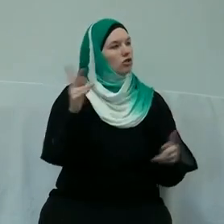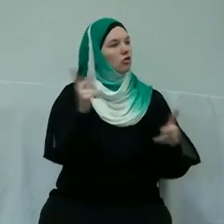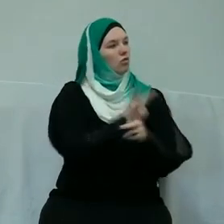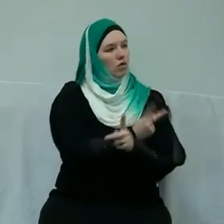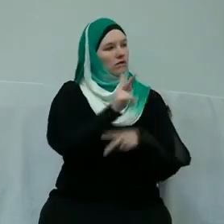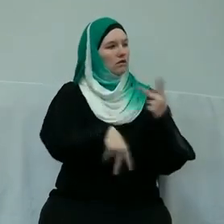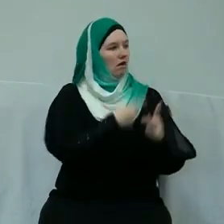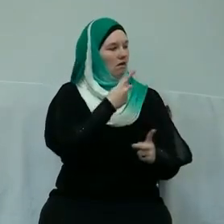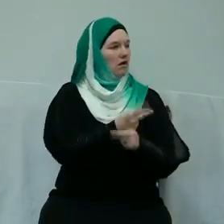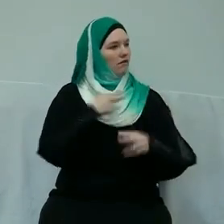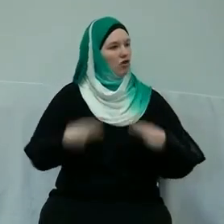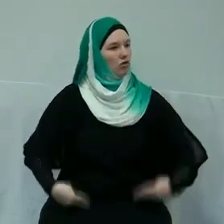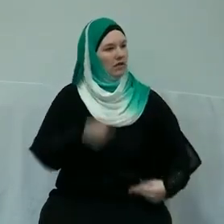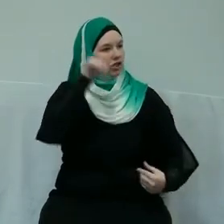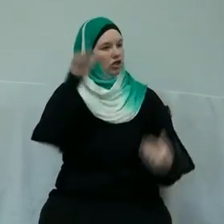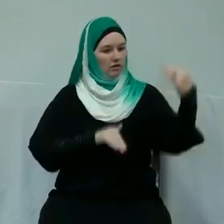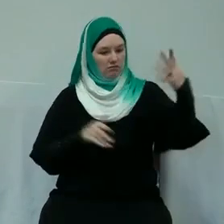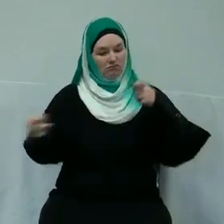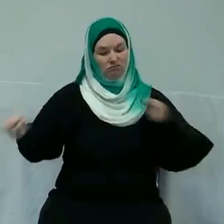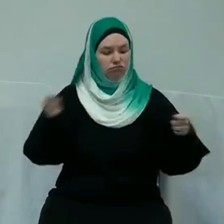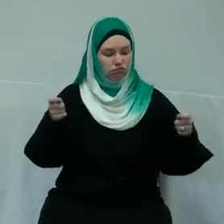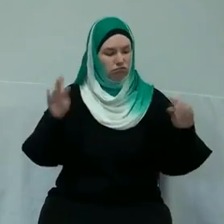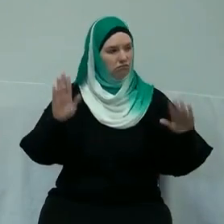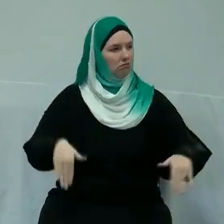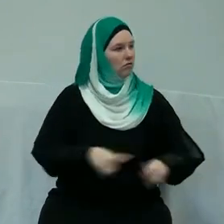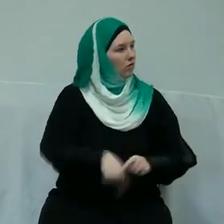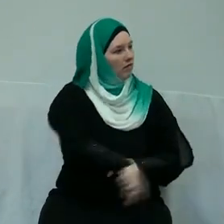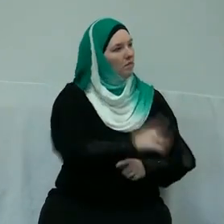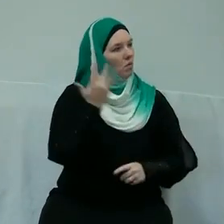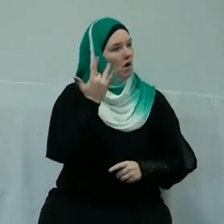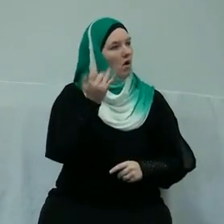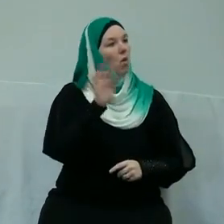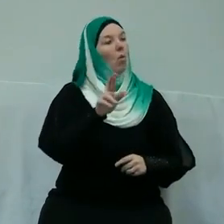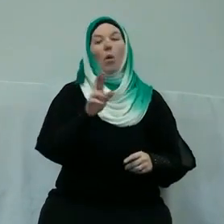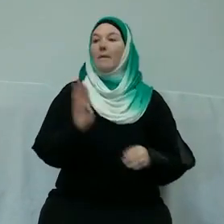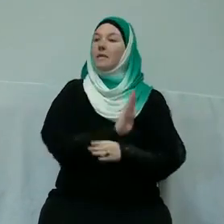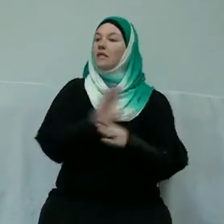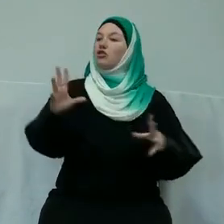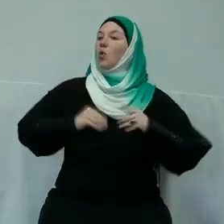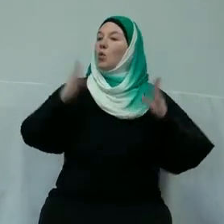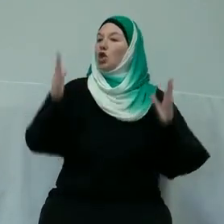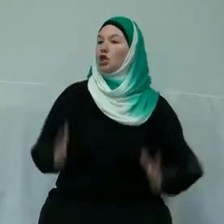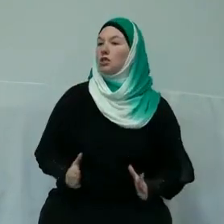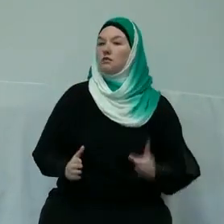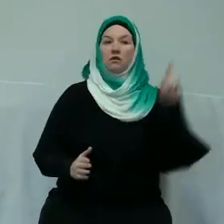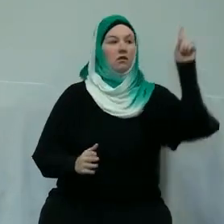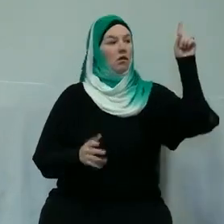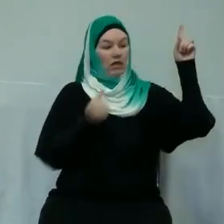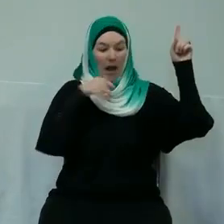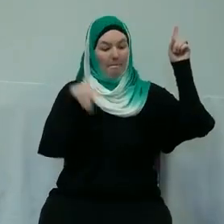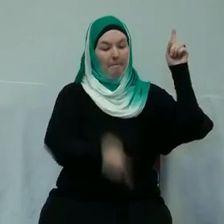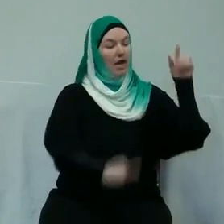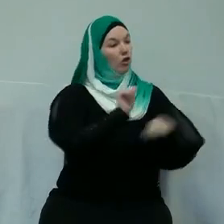injustice against each other. Why do people revolt against business owners when they are not paying